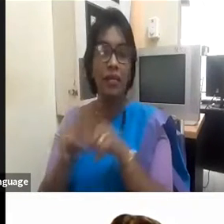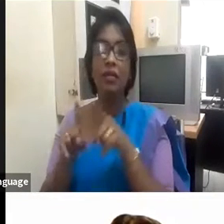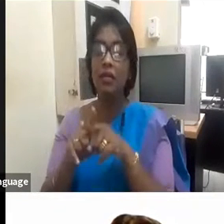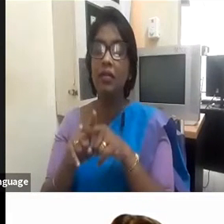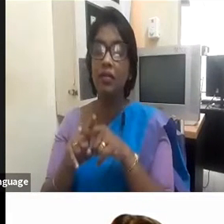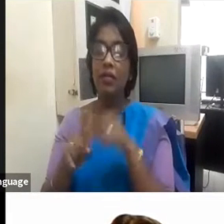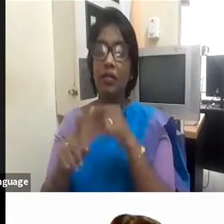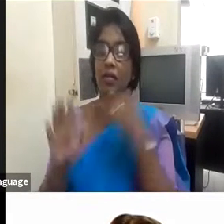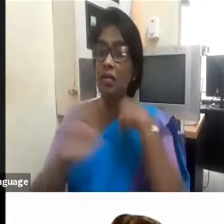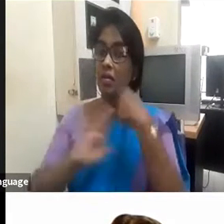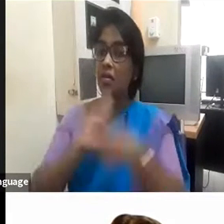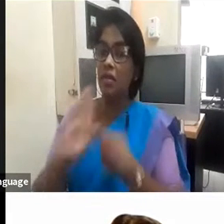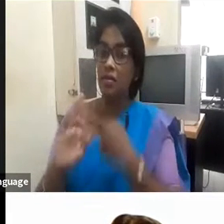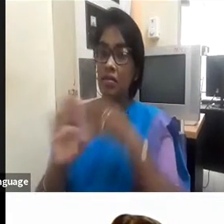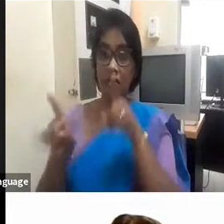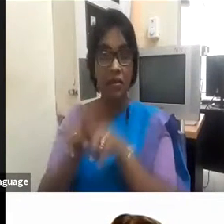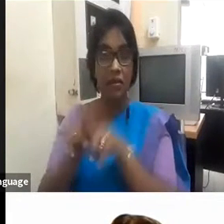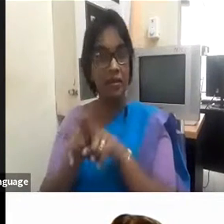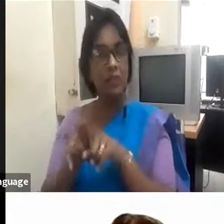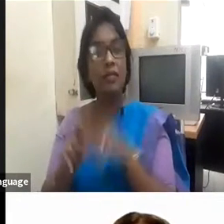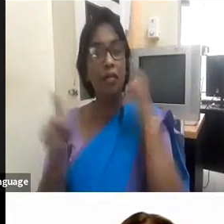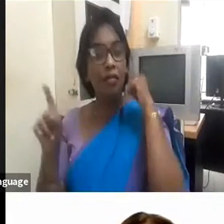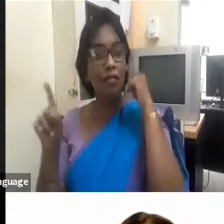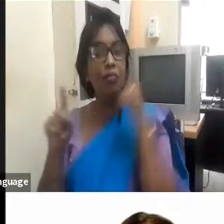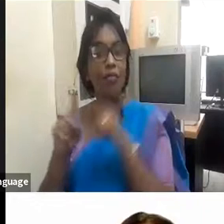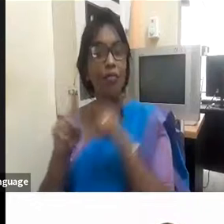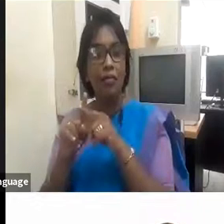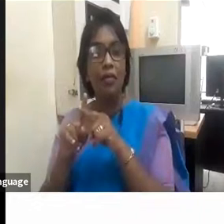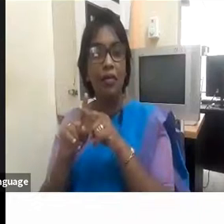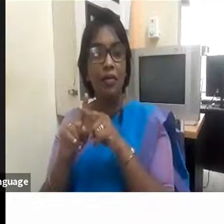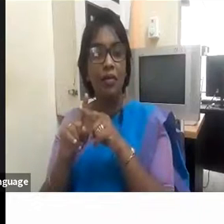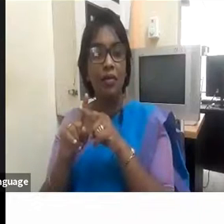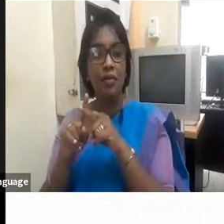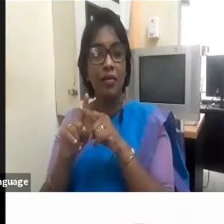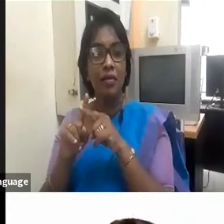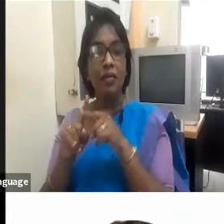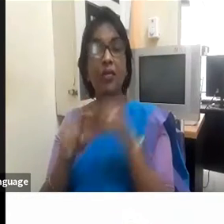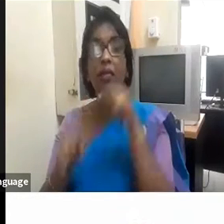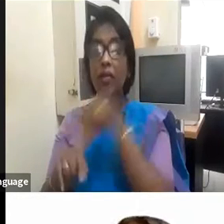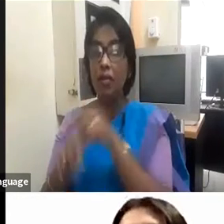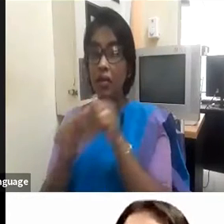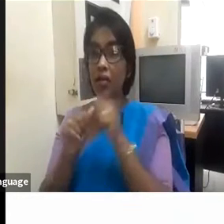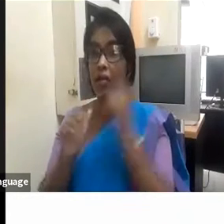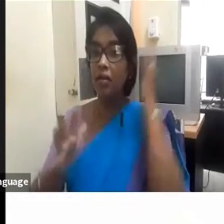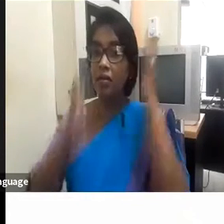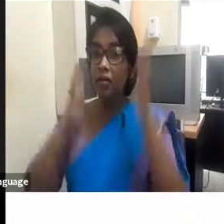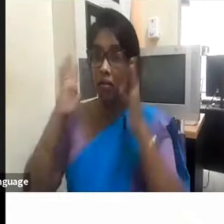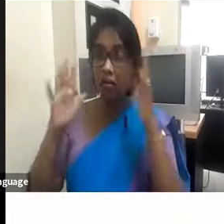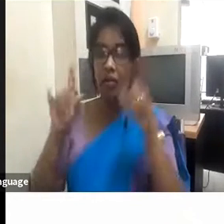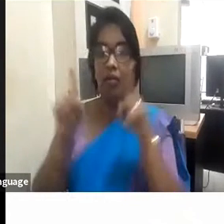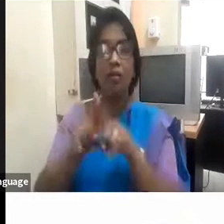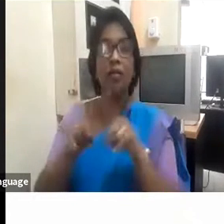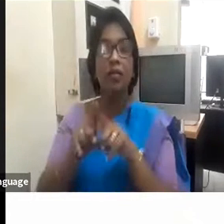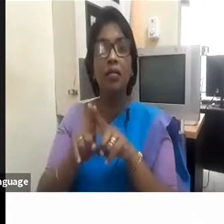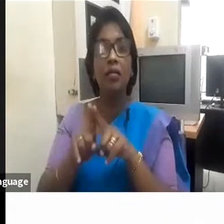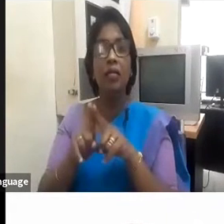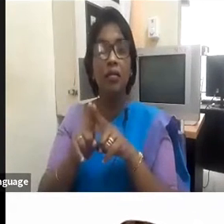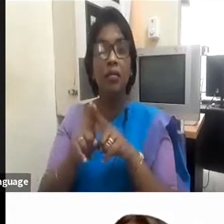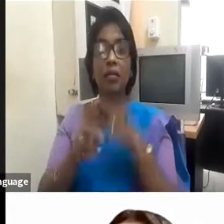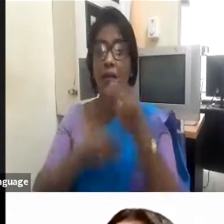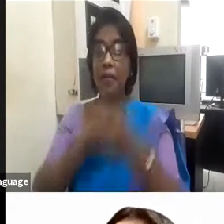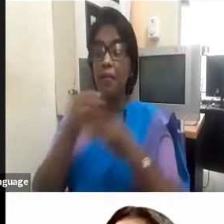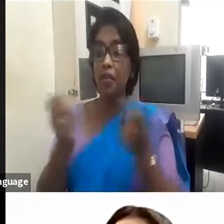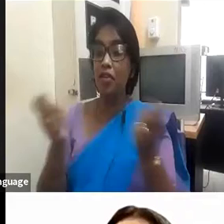about an international labor market. And I think it just emphasizes how important it is to